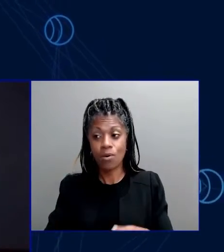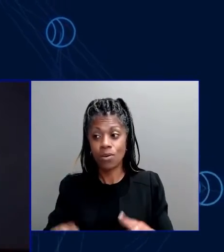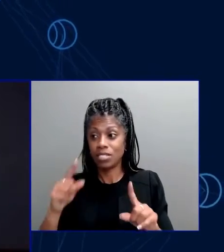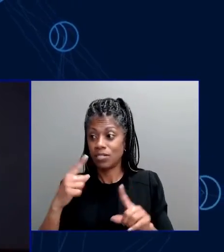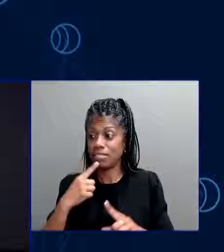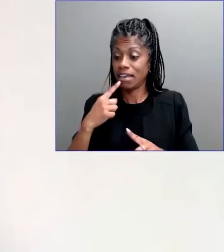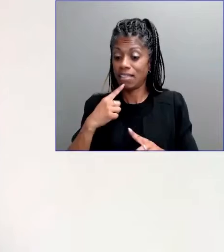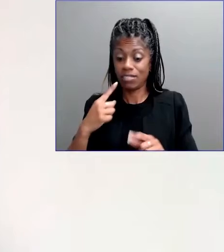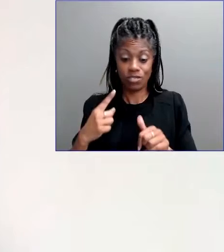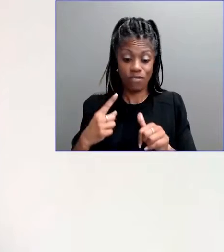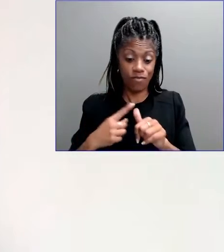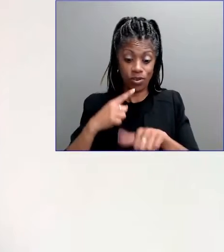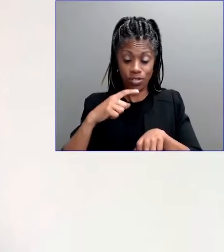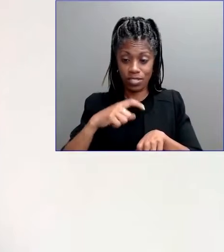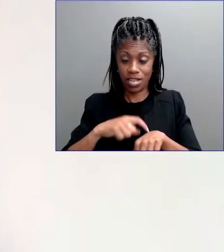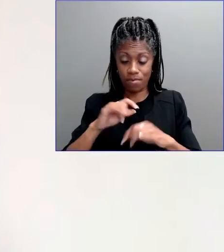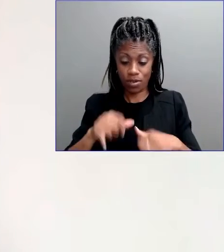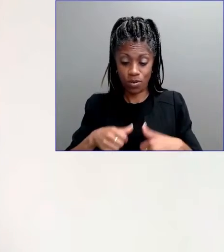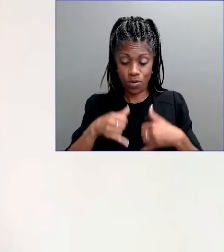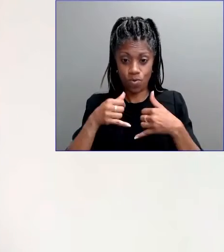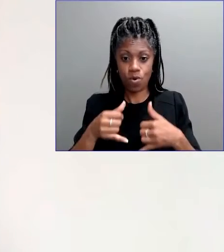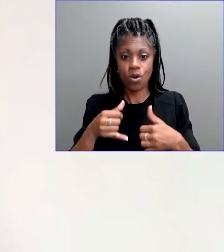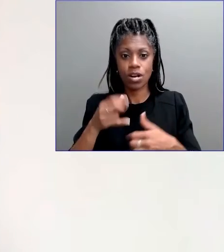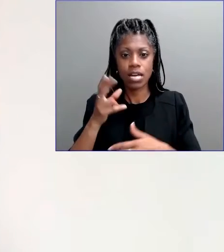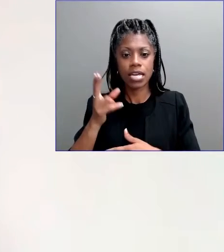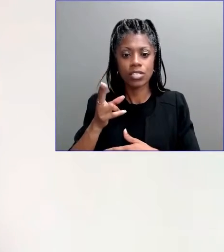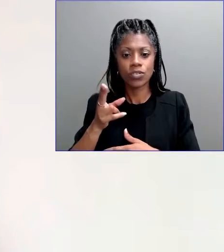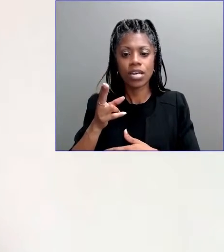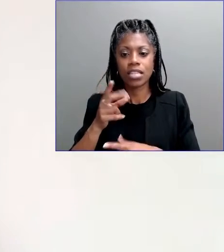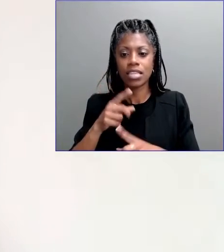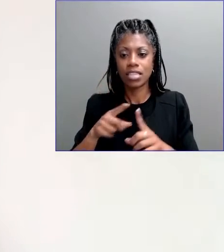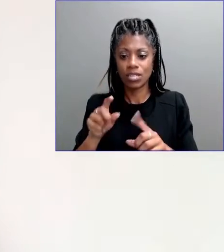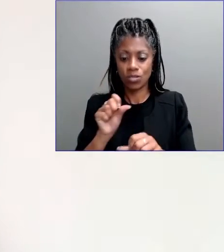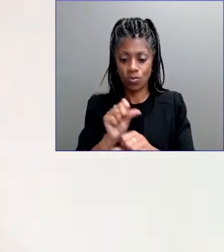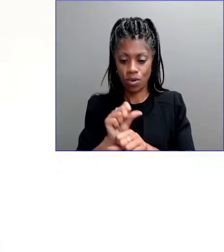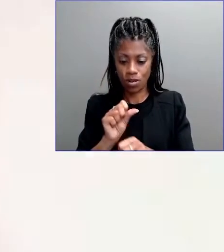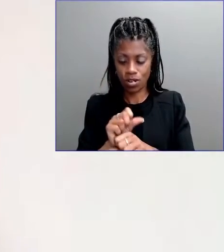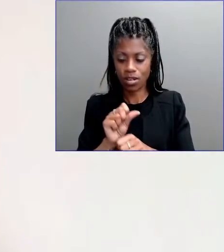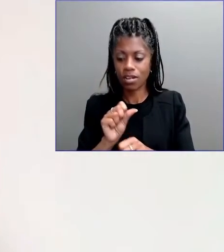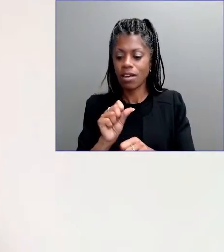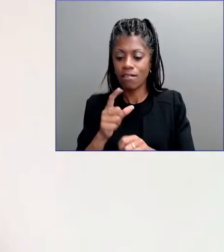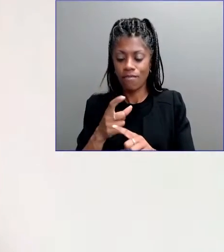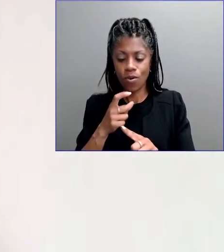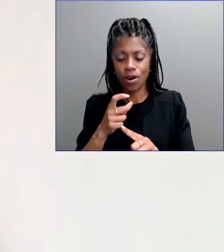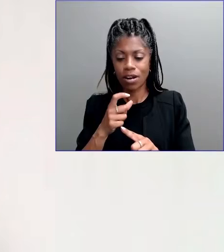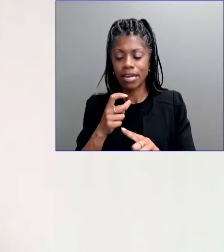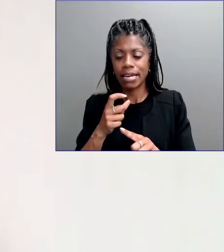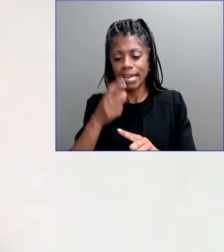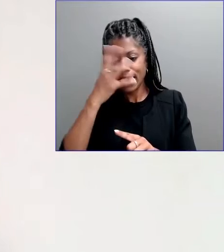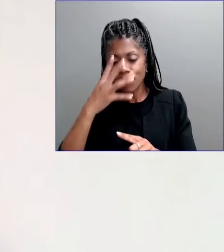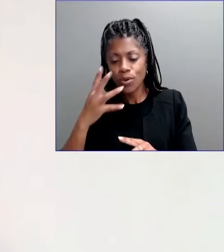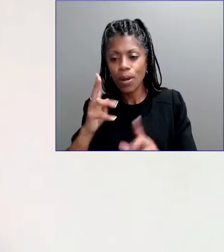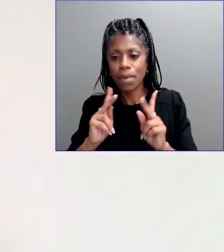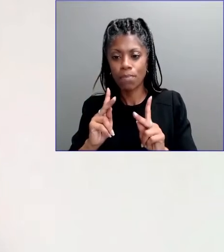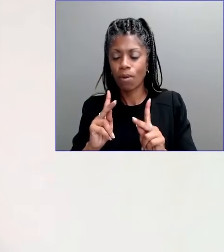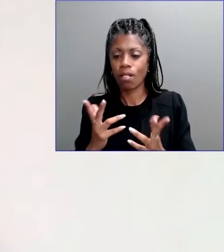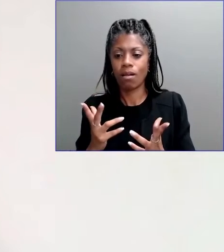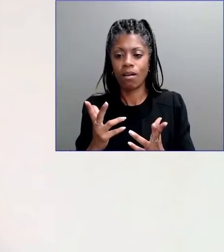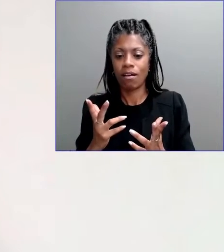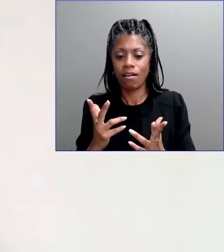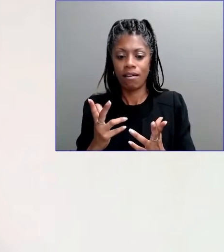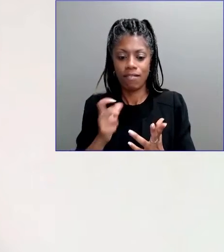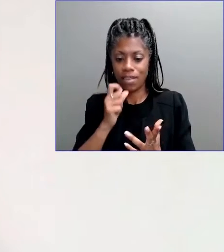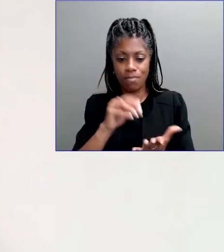the award's history that the communications work of undocumented people has been recognized, and that two undocumented people, me